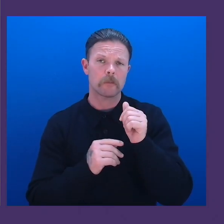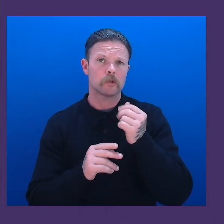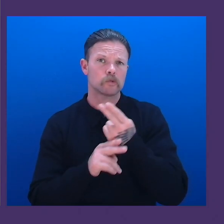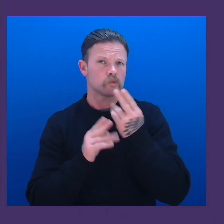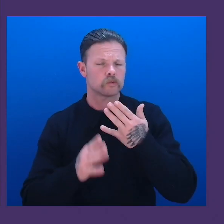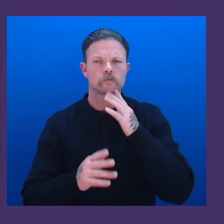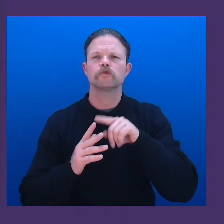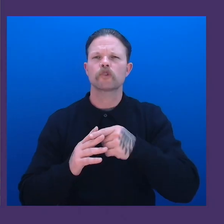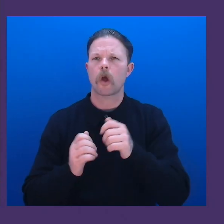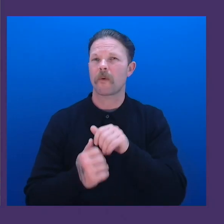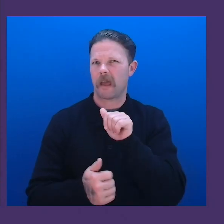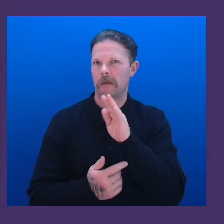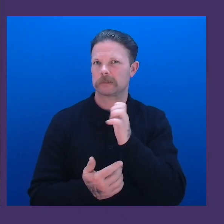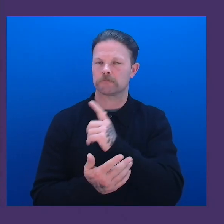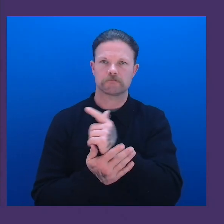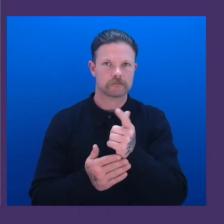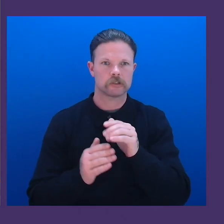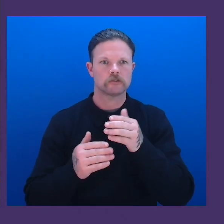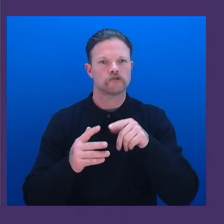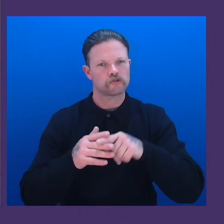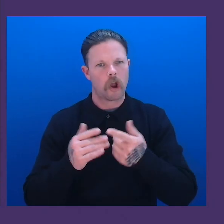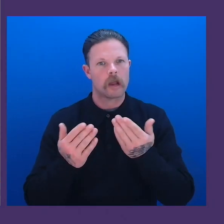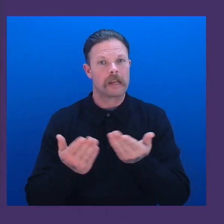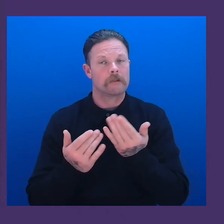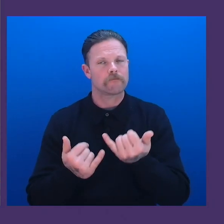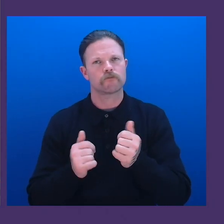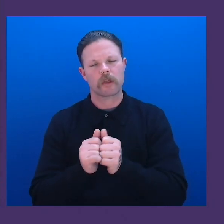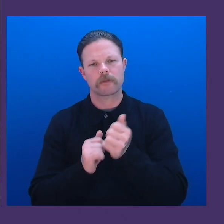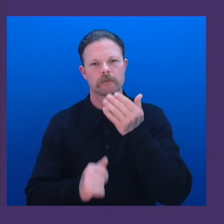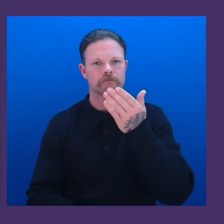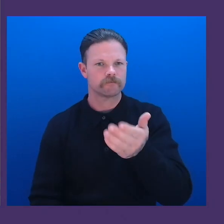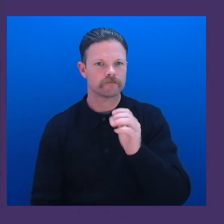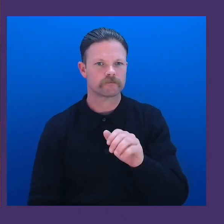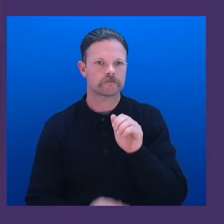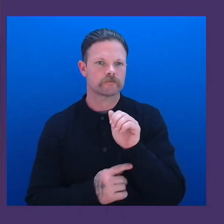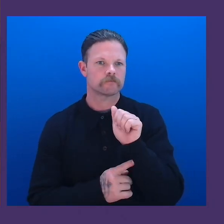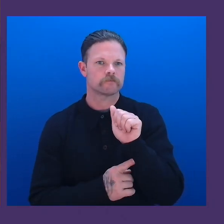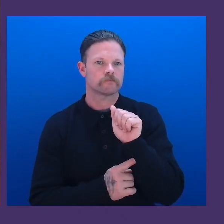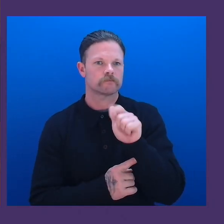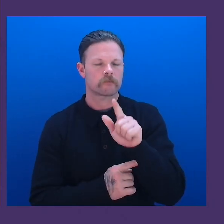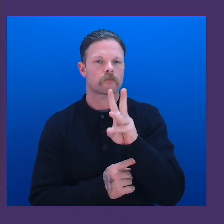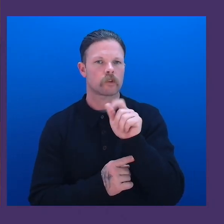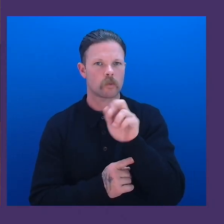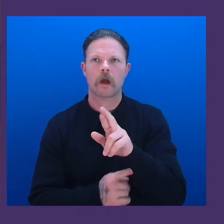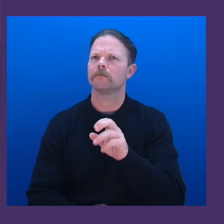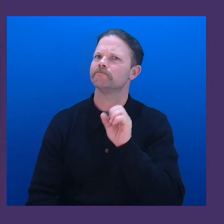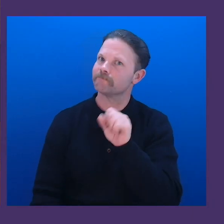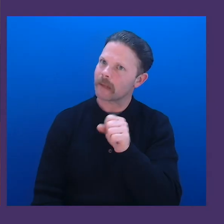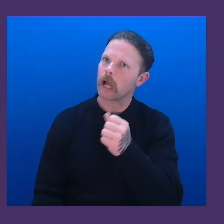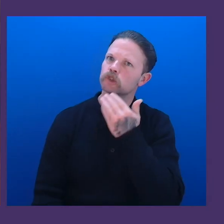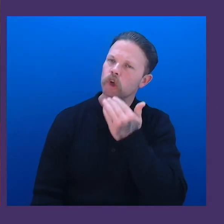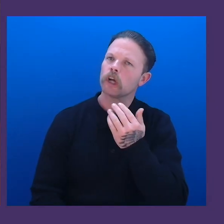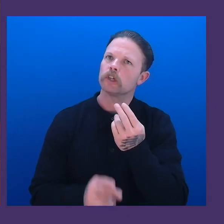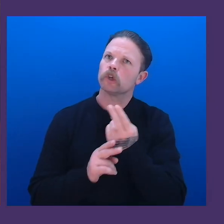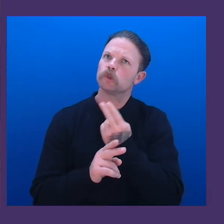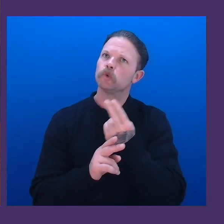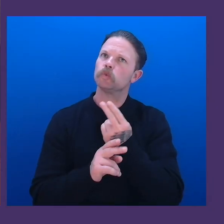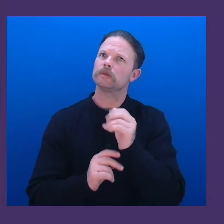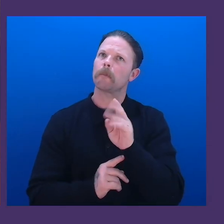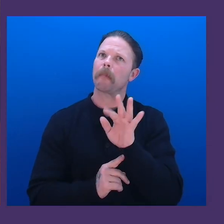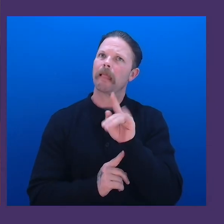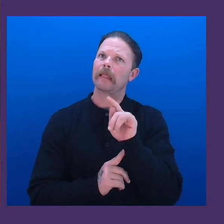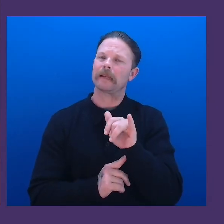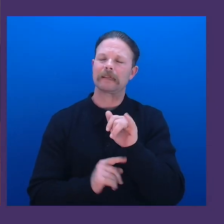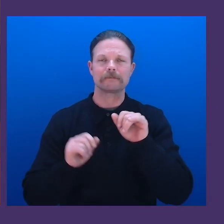Alwar, let's start with you. Yeah. Good usability. When I think about good usability, I automatically